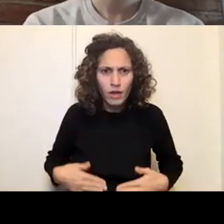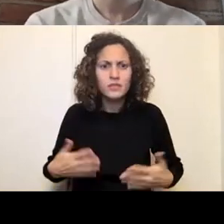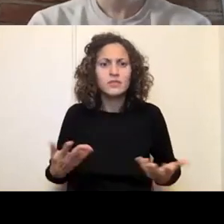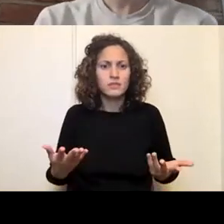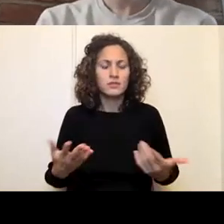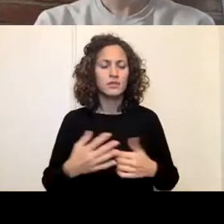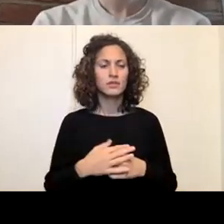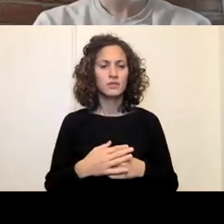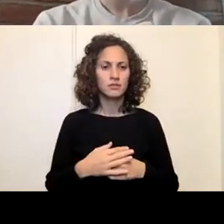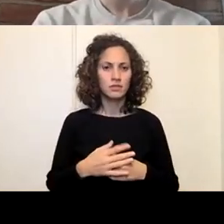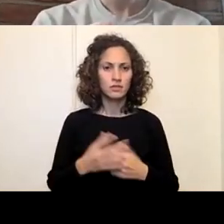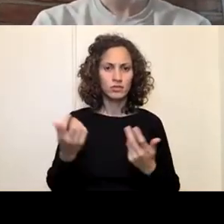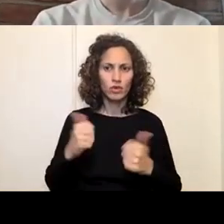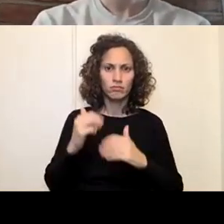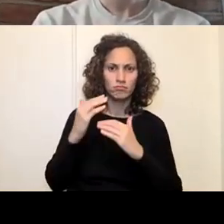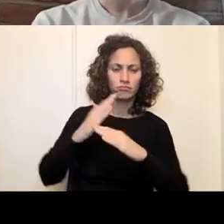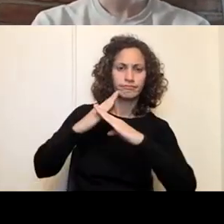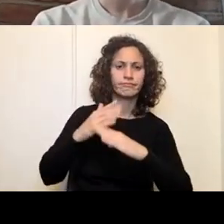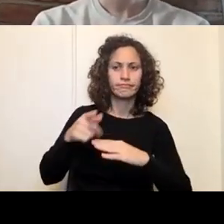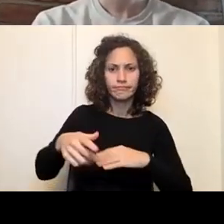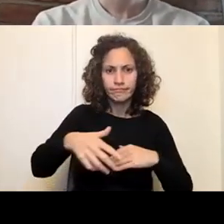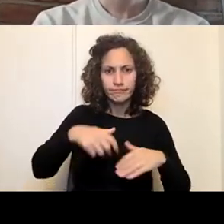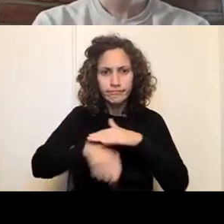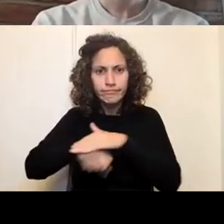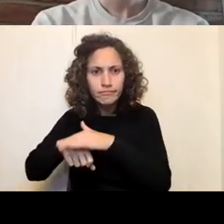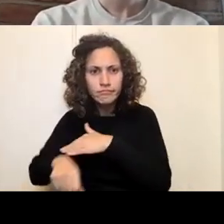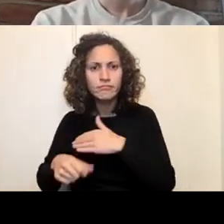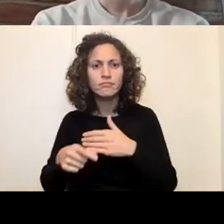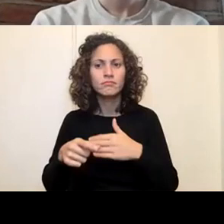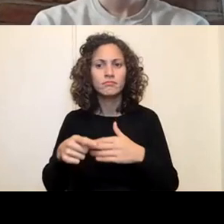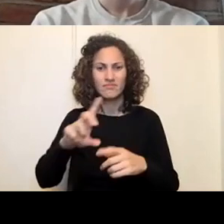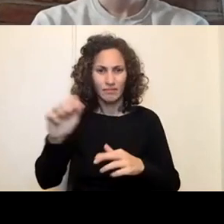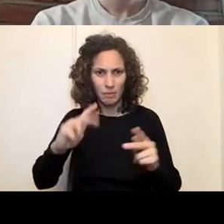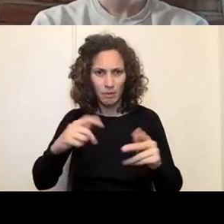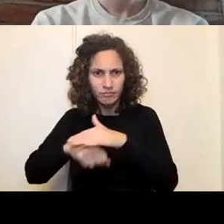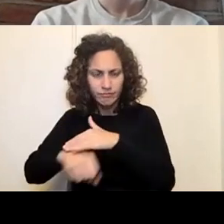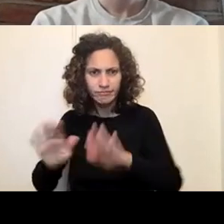that you could not have kids or reproduce. And